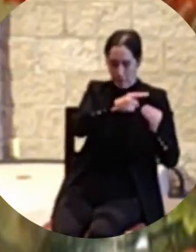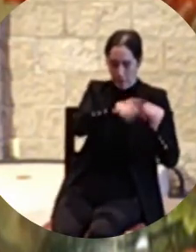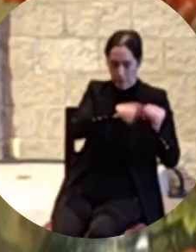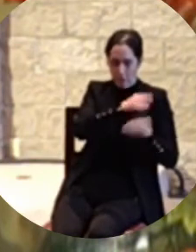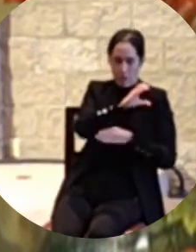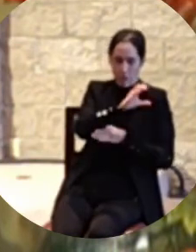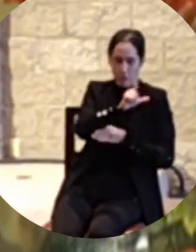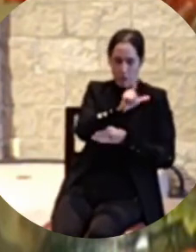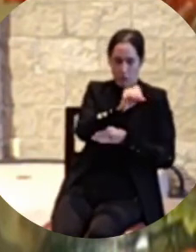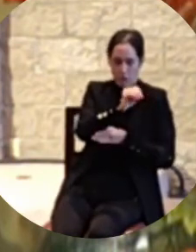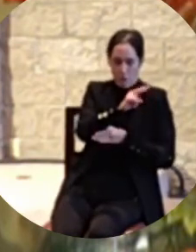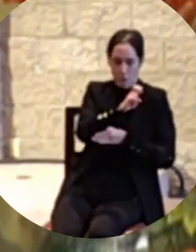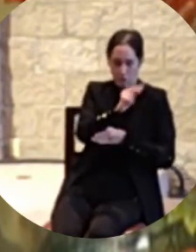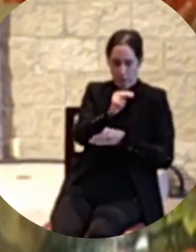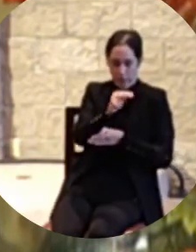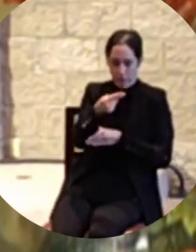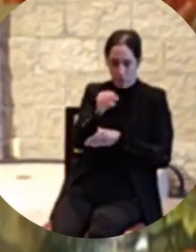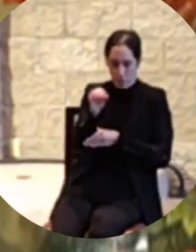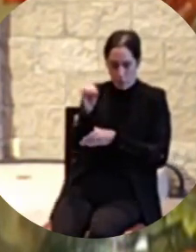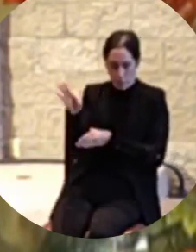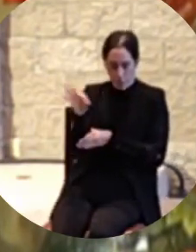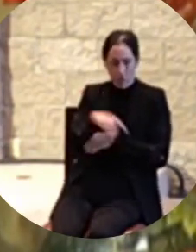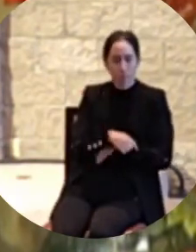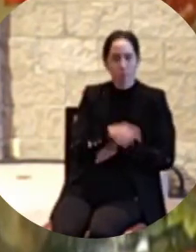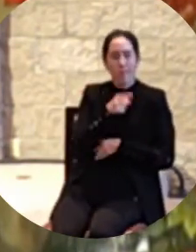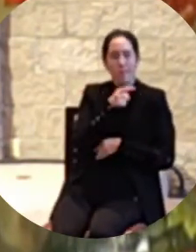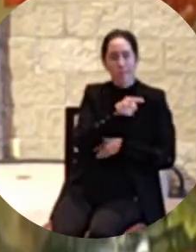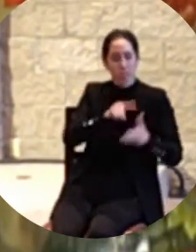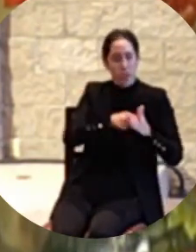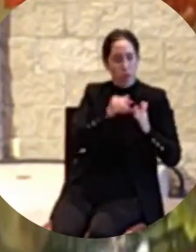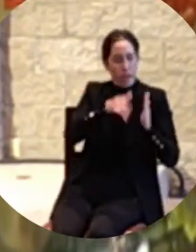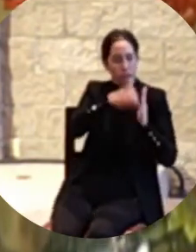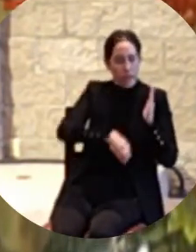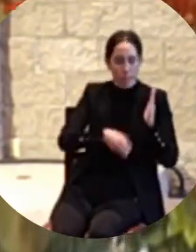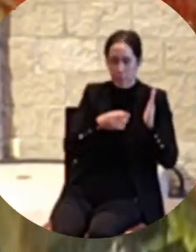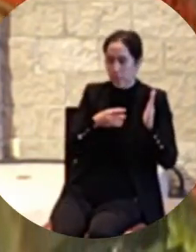saying, "Count it all joy.